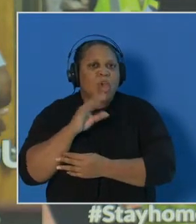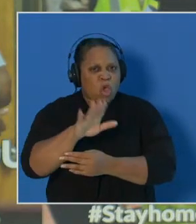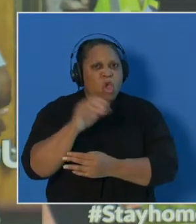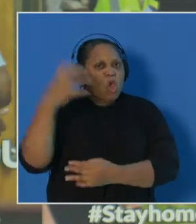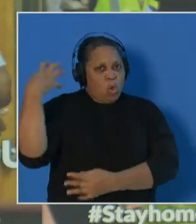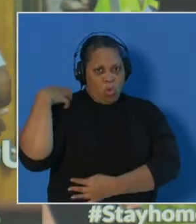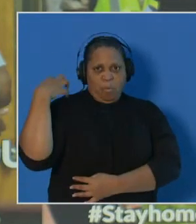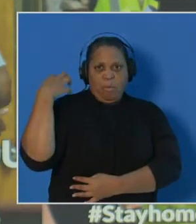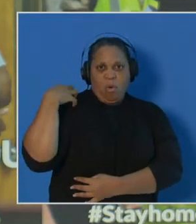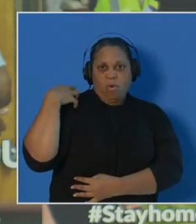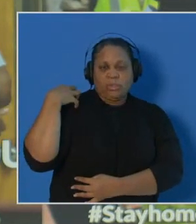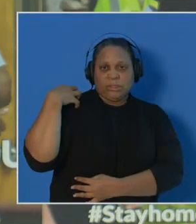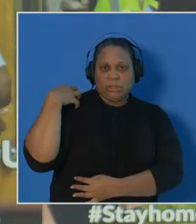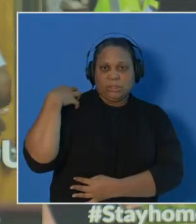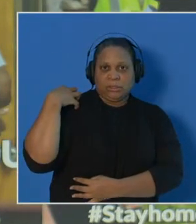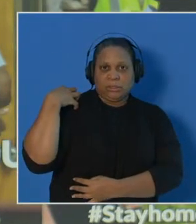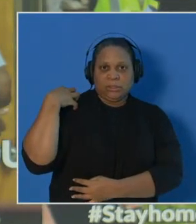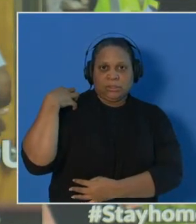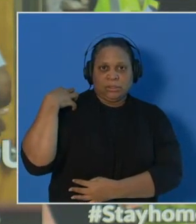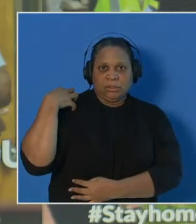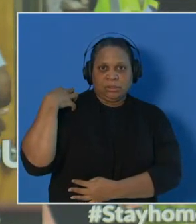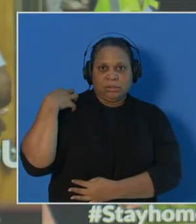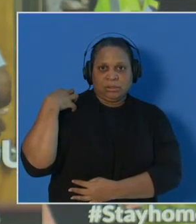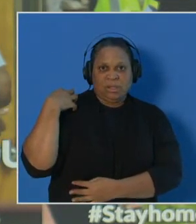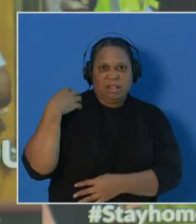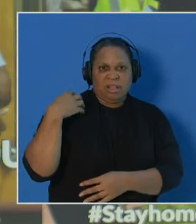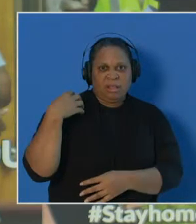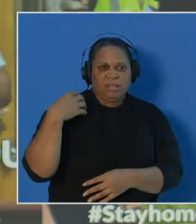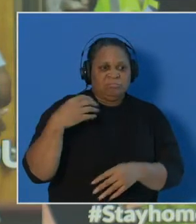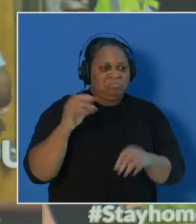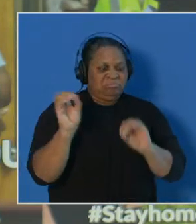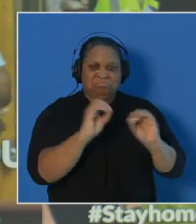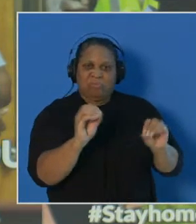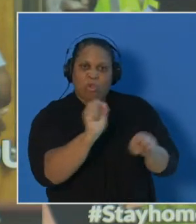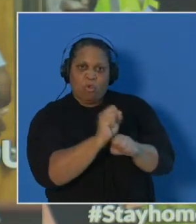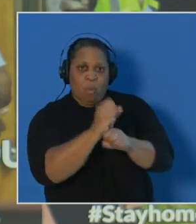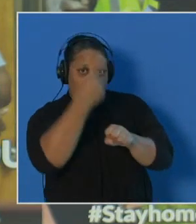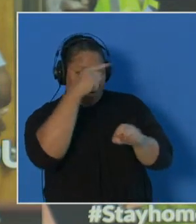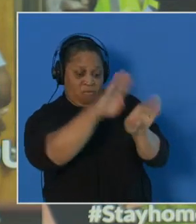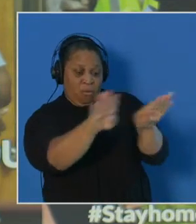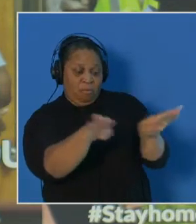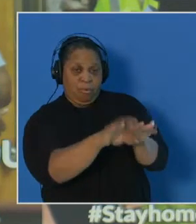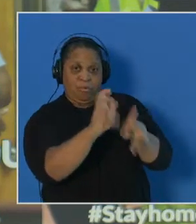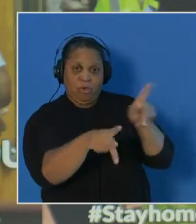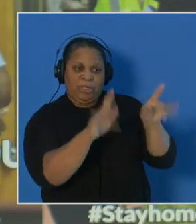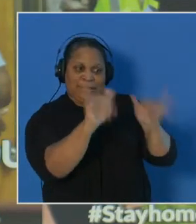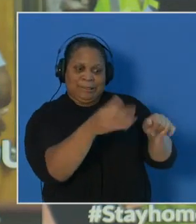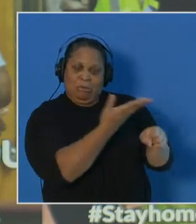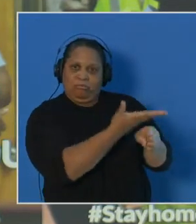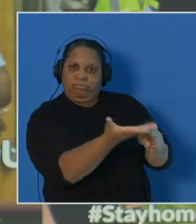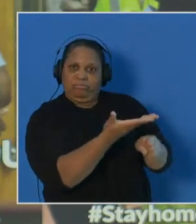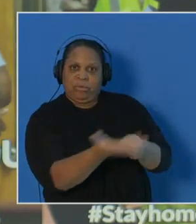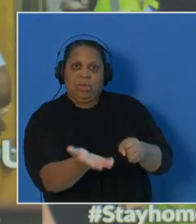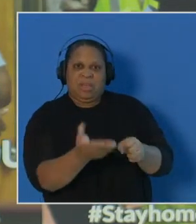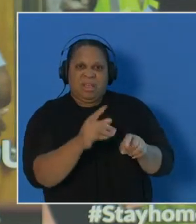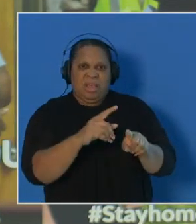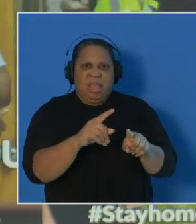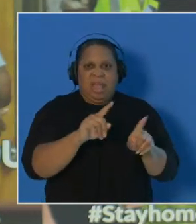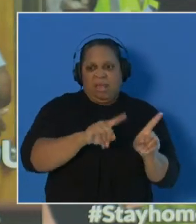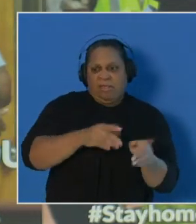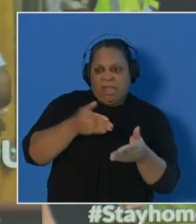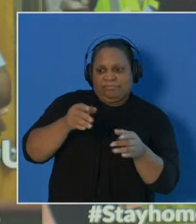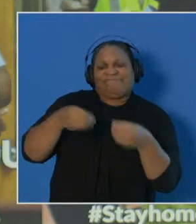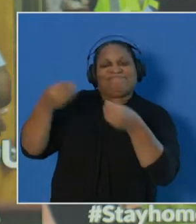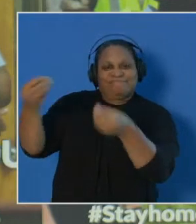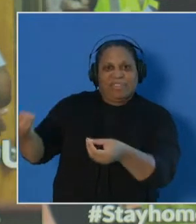employer has left Bermudians redundant or on layoff while returning persons who are work permit holders or